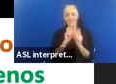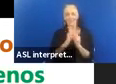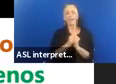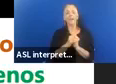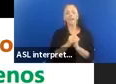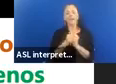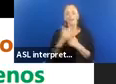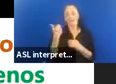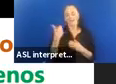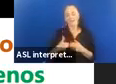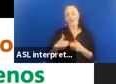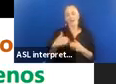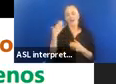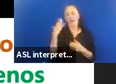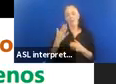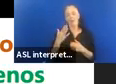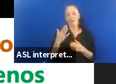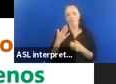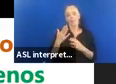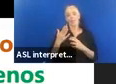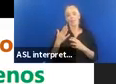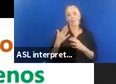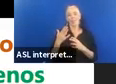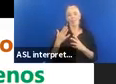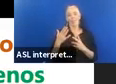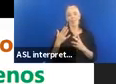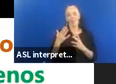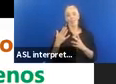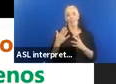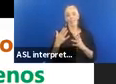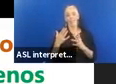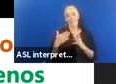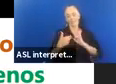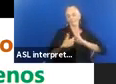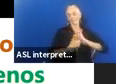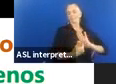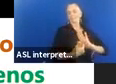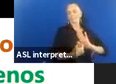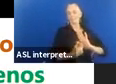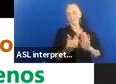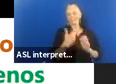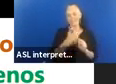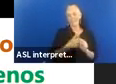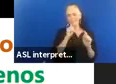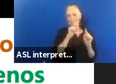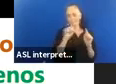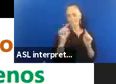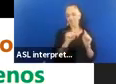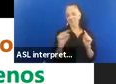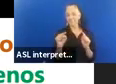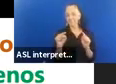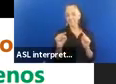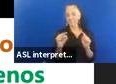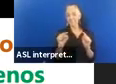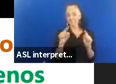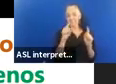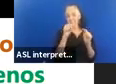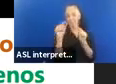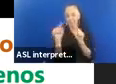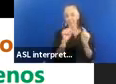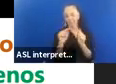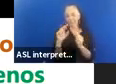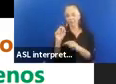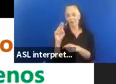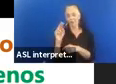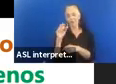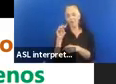embody or personify each one of these organisms you see before you, and y'all are